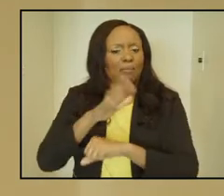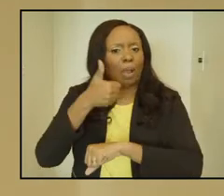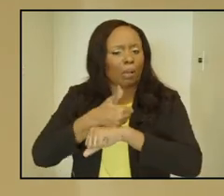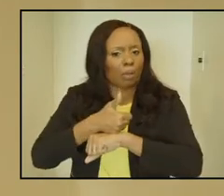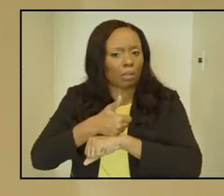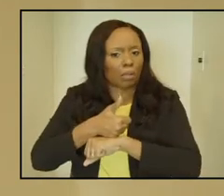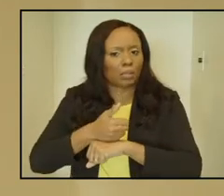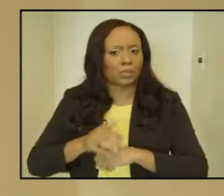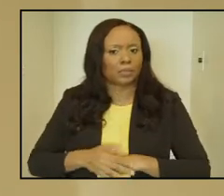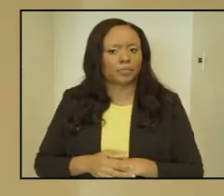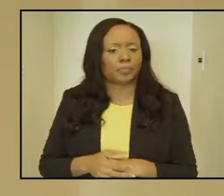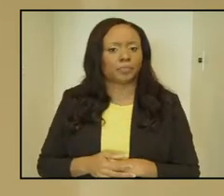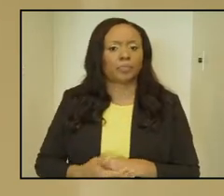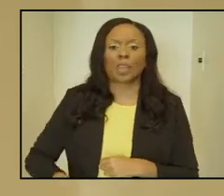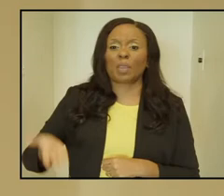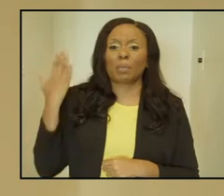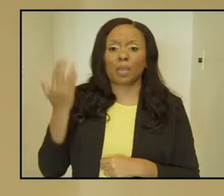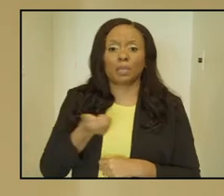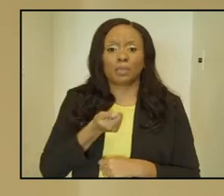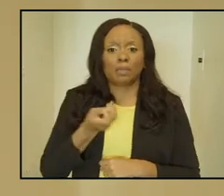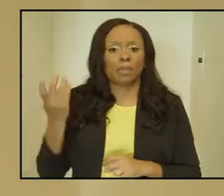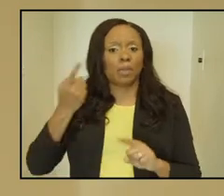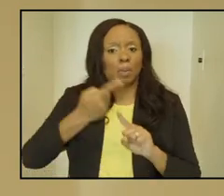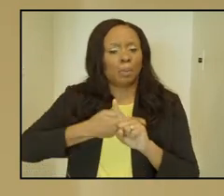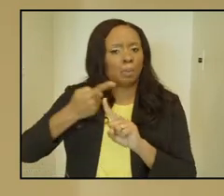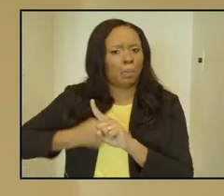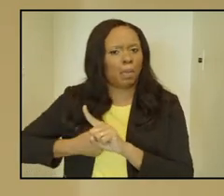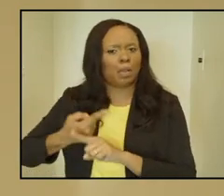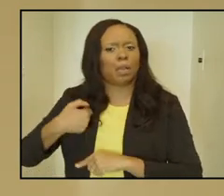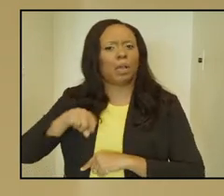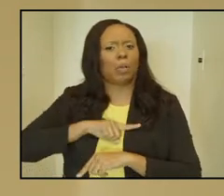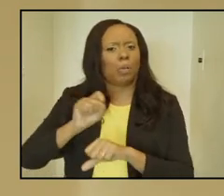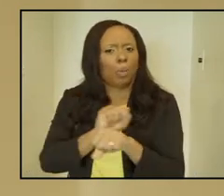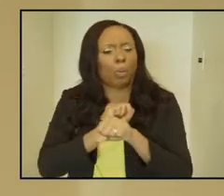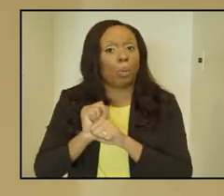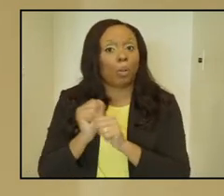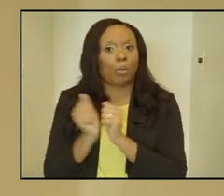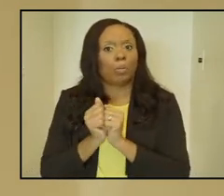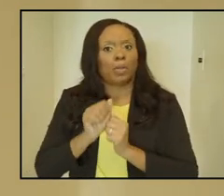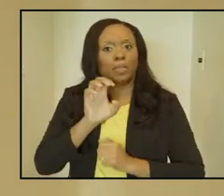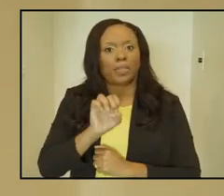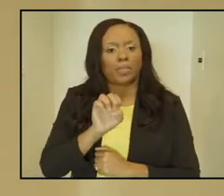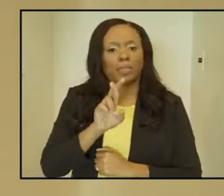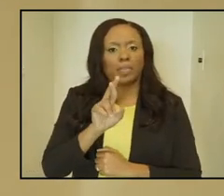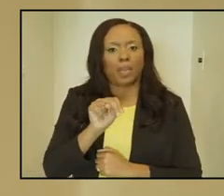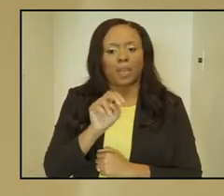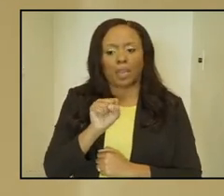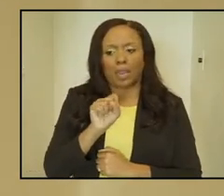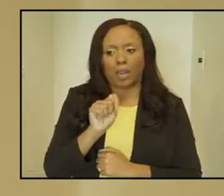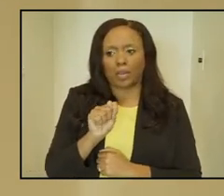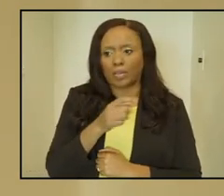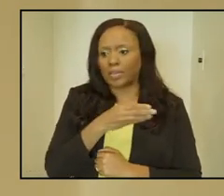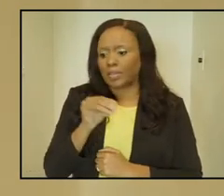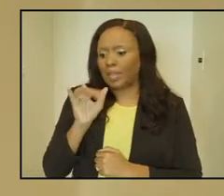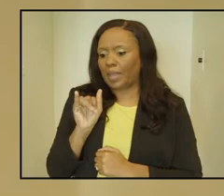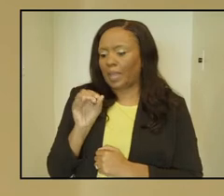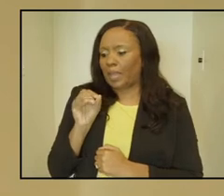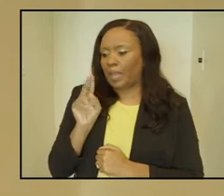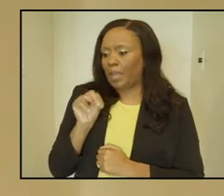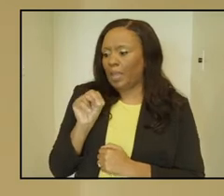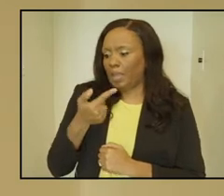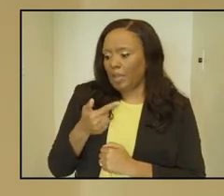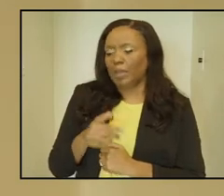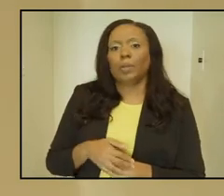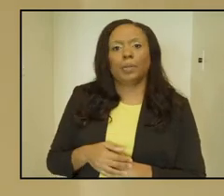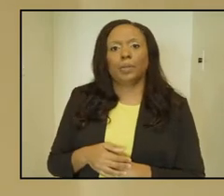Over the past few months, we have worked very closely with the team from Ernst & Young and from the Ministry of Innovation, Science, and